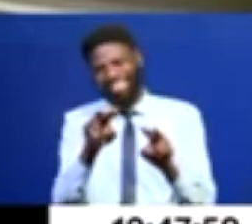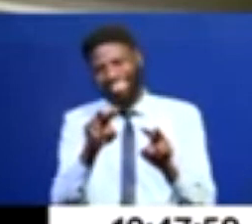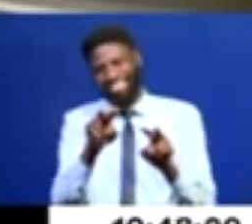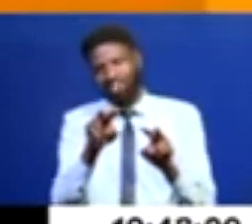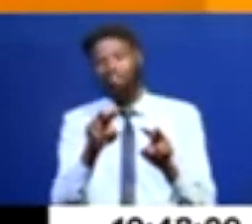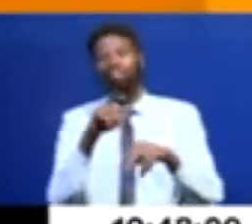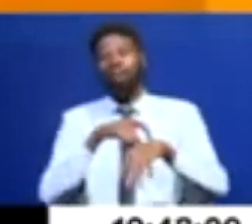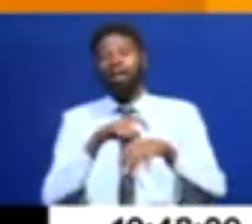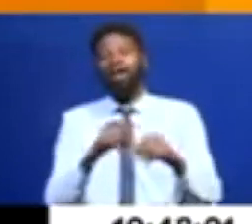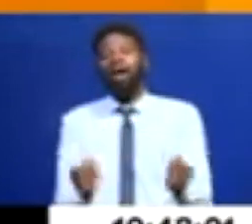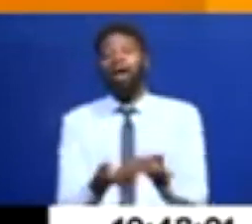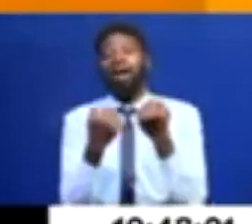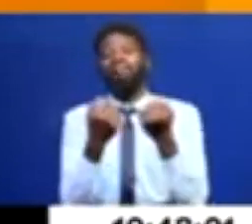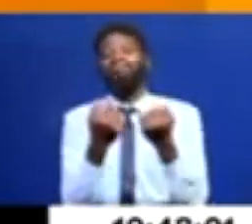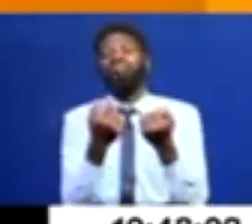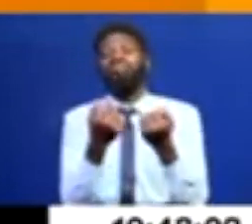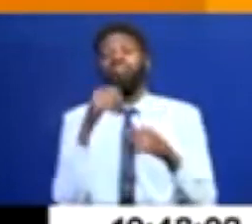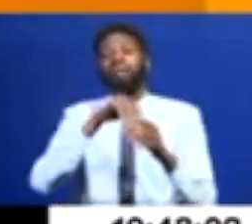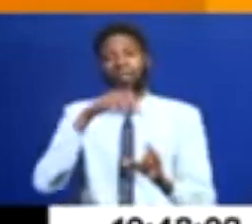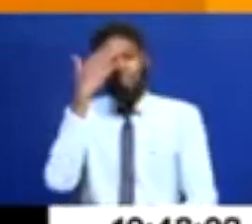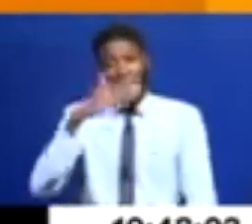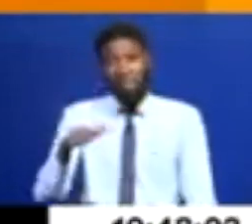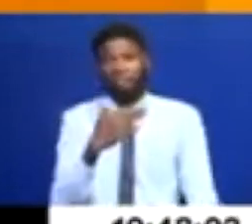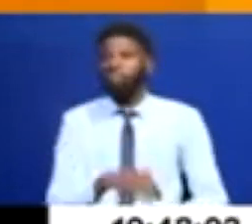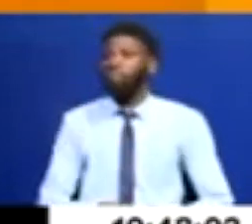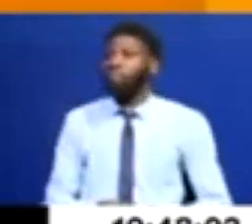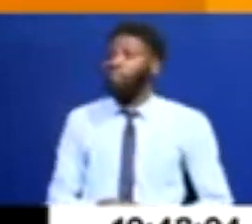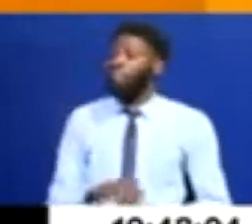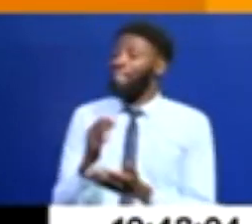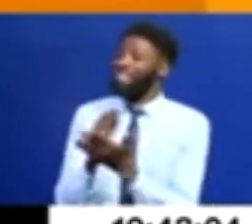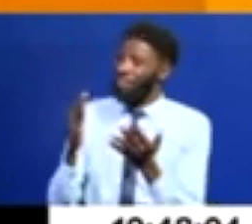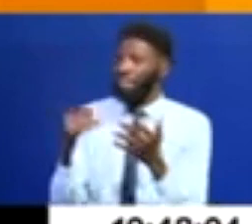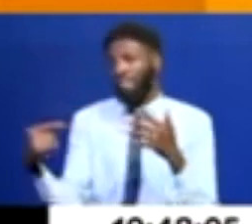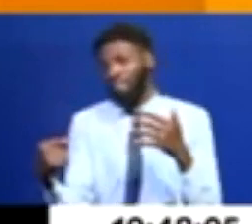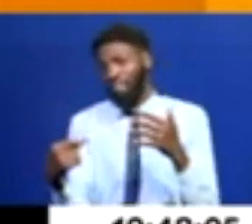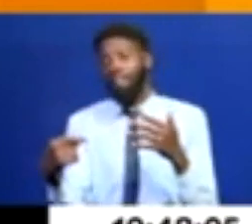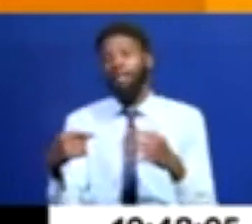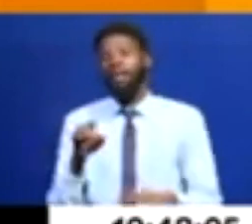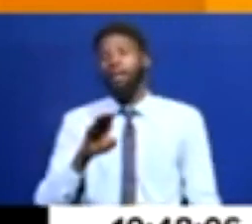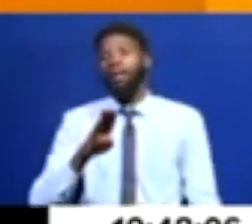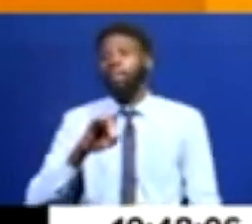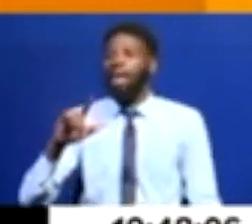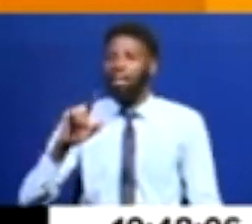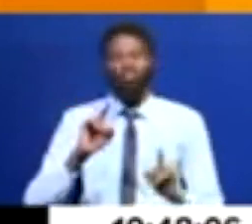as it evolves in Parliament. Something else that this bill is talking about is